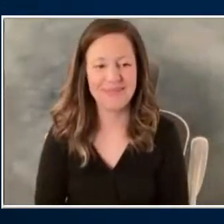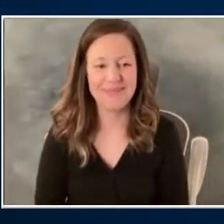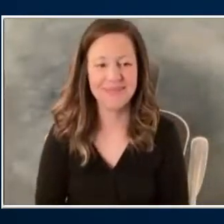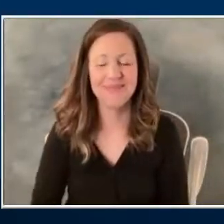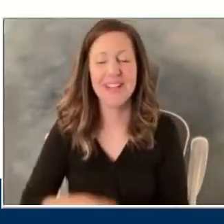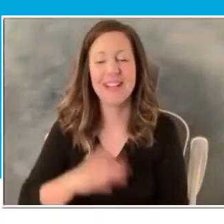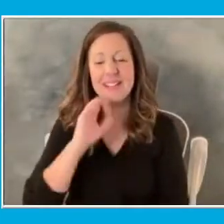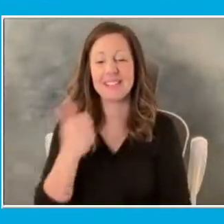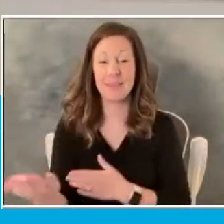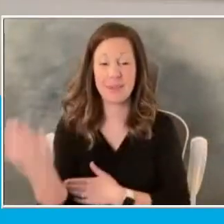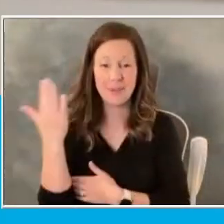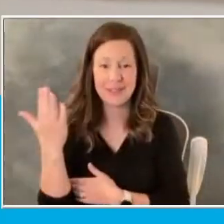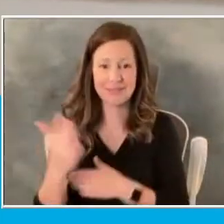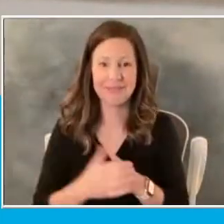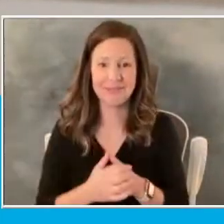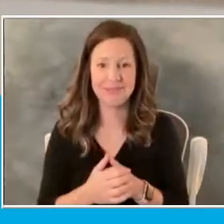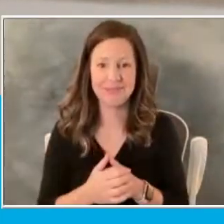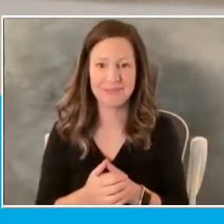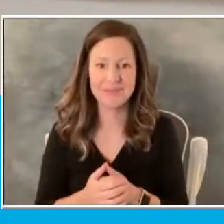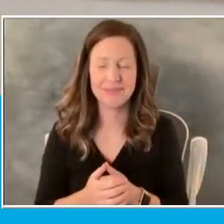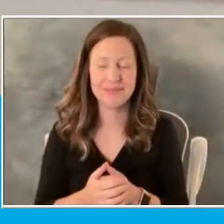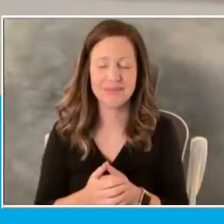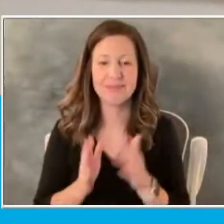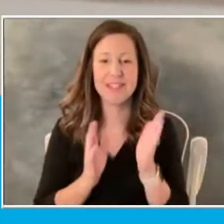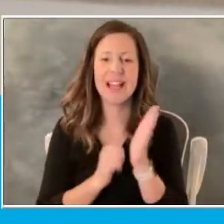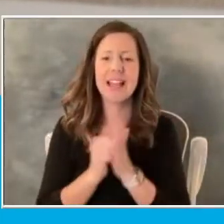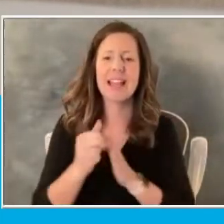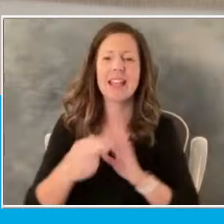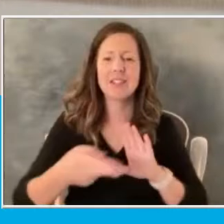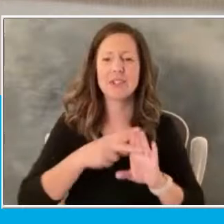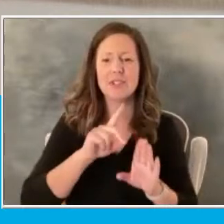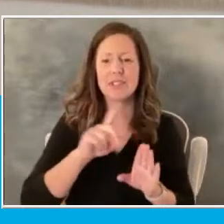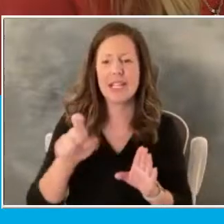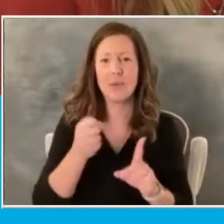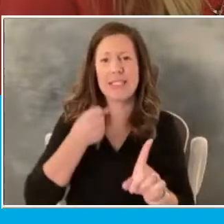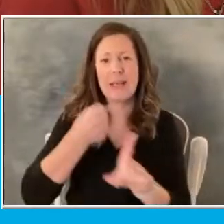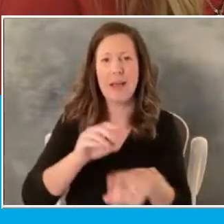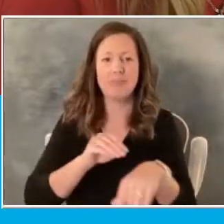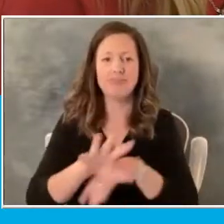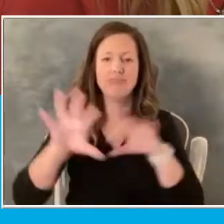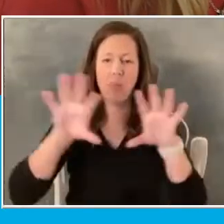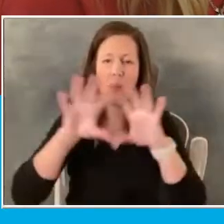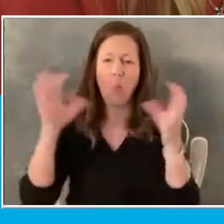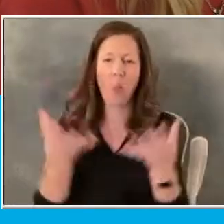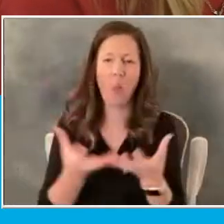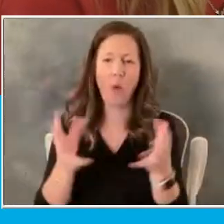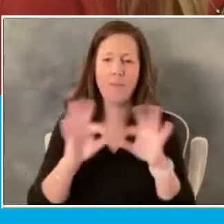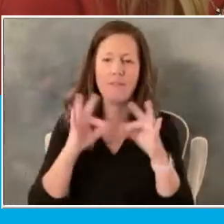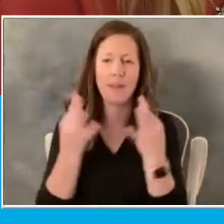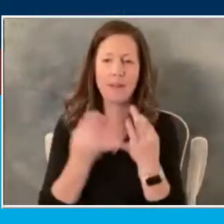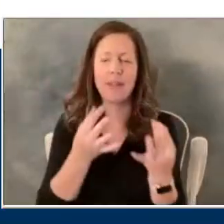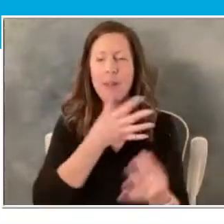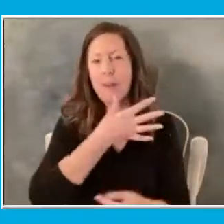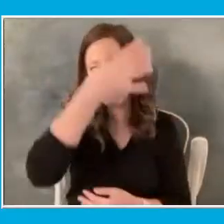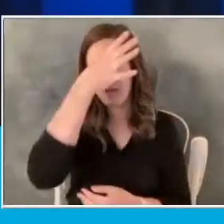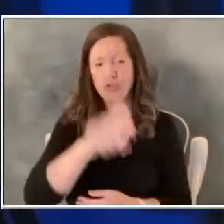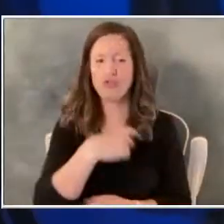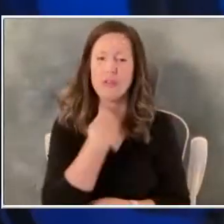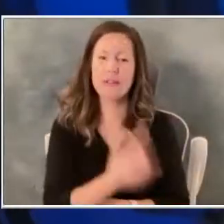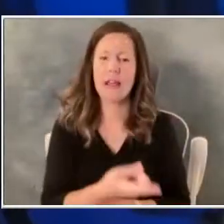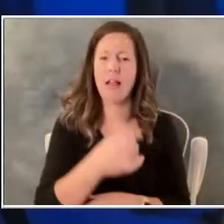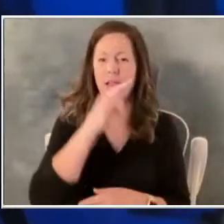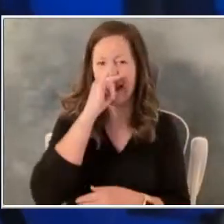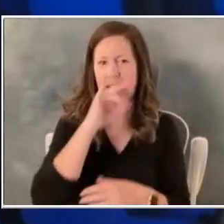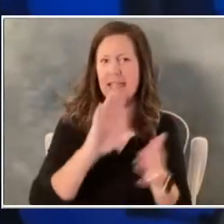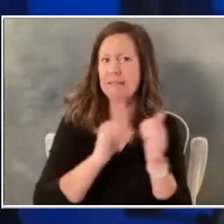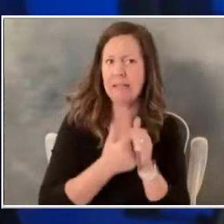Morning Medical Update. A cancer diagnosis impacts the whole family. How should parents break the news to their kids? I'm